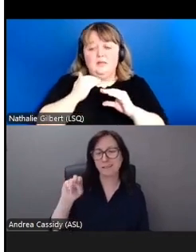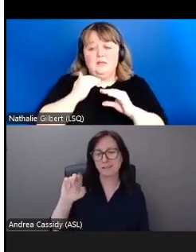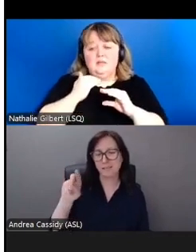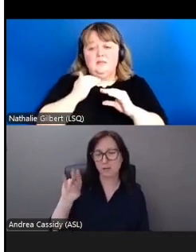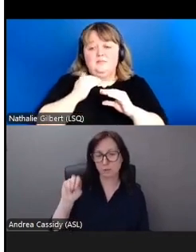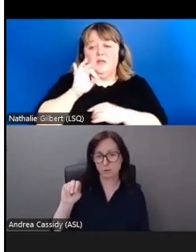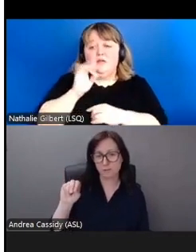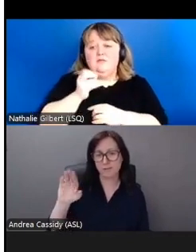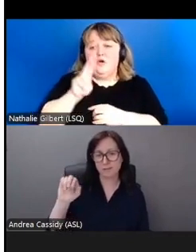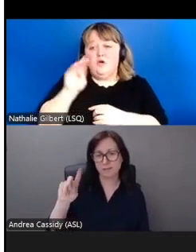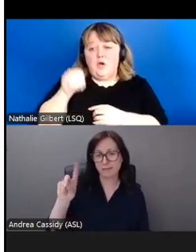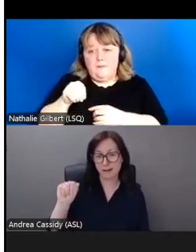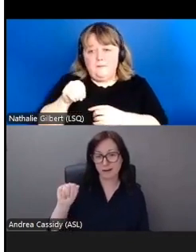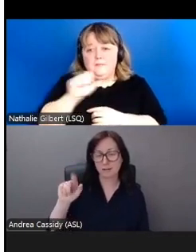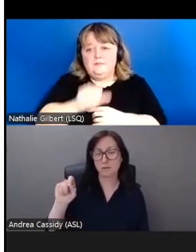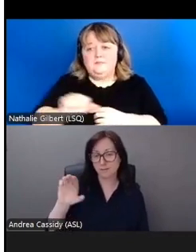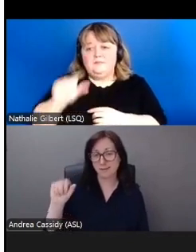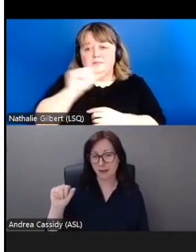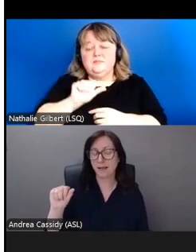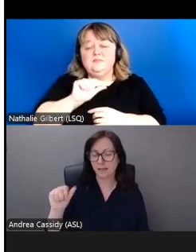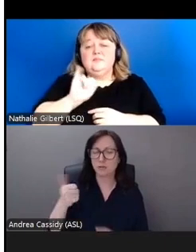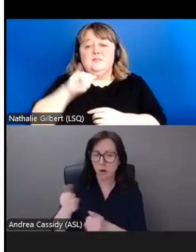forum@inclusioncanada.ca and we will do our best to help you.